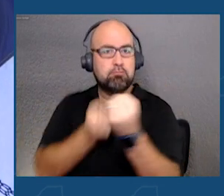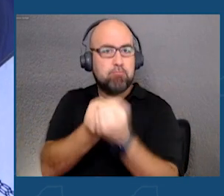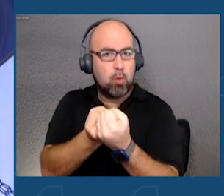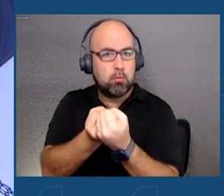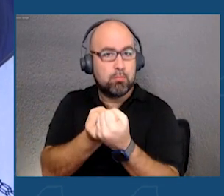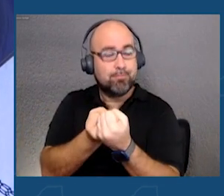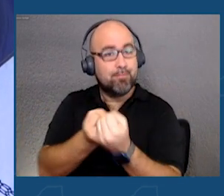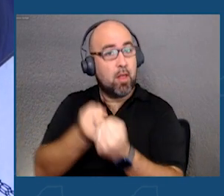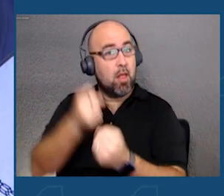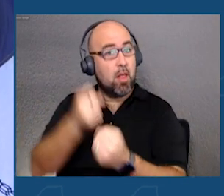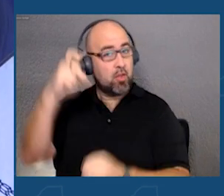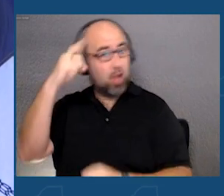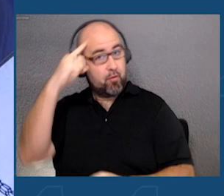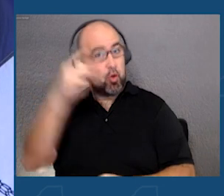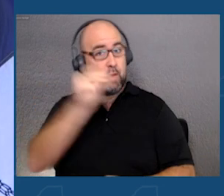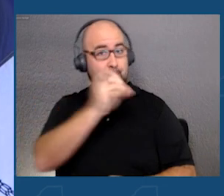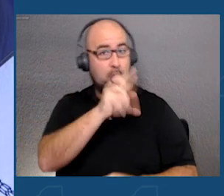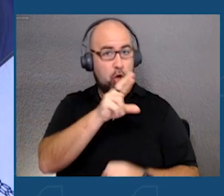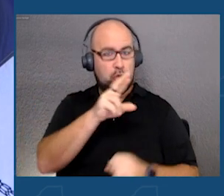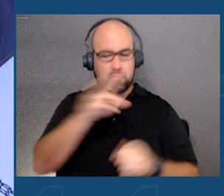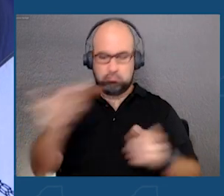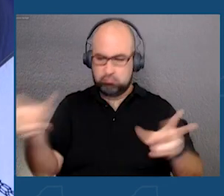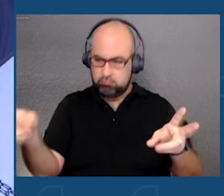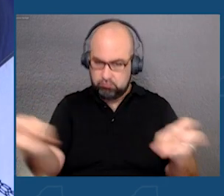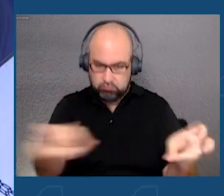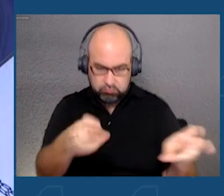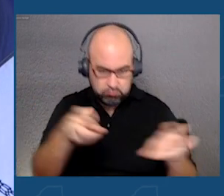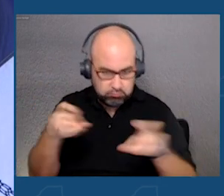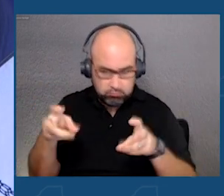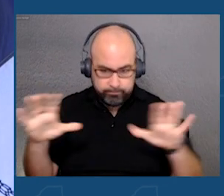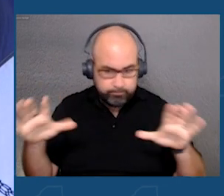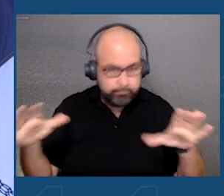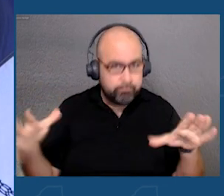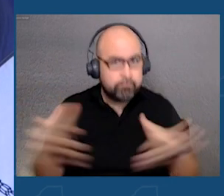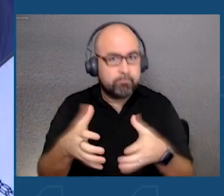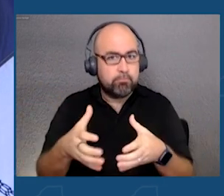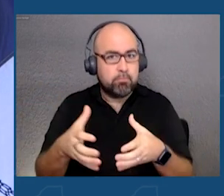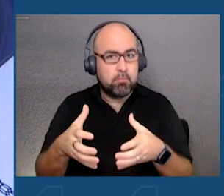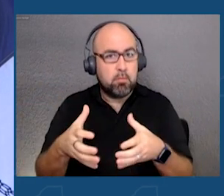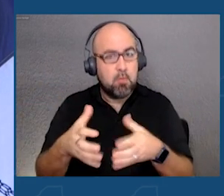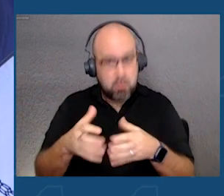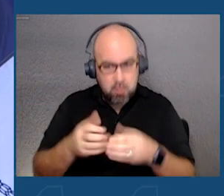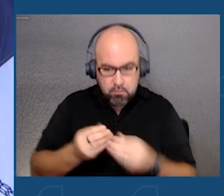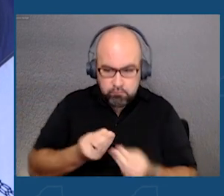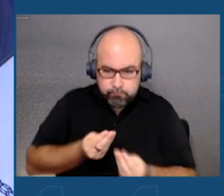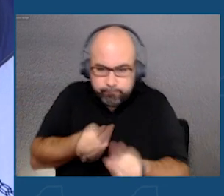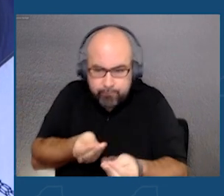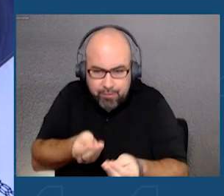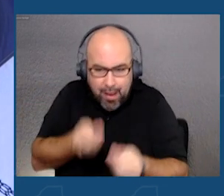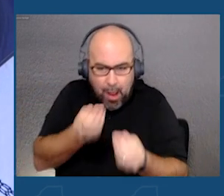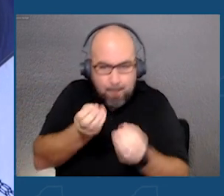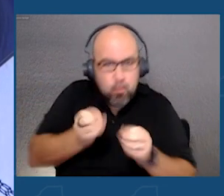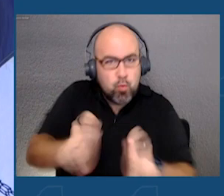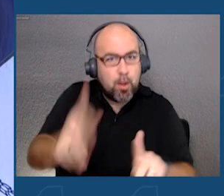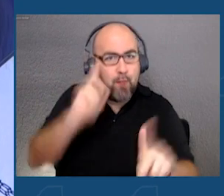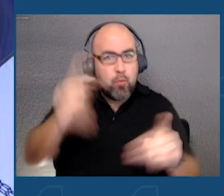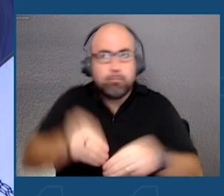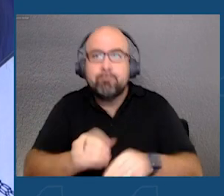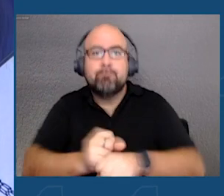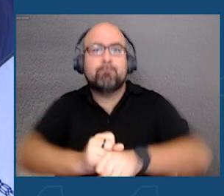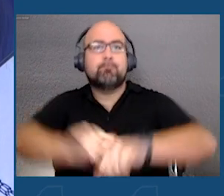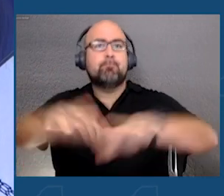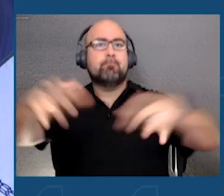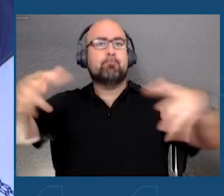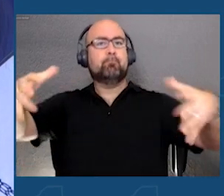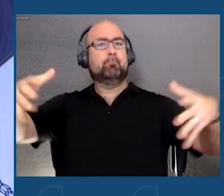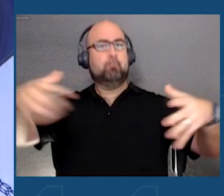wise and committed group together to offer ideas to spur broad-based growth, an inclusive economy, and shared prosperity. I am proud to say that my